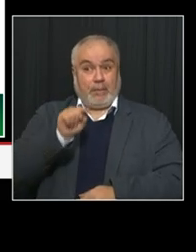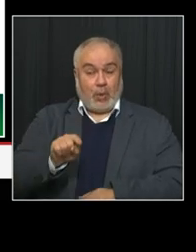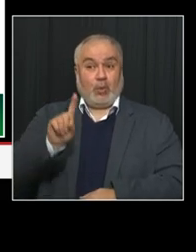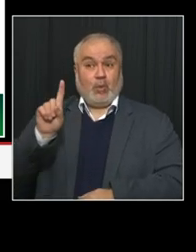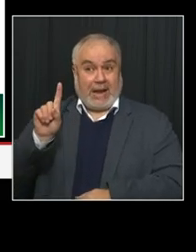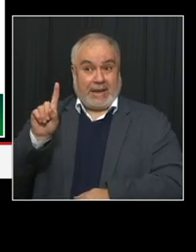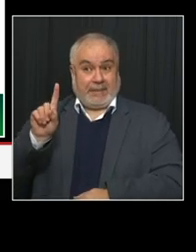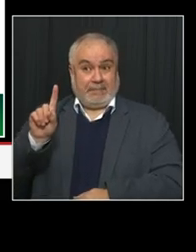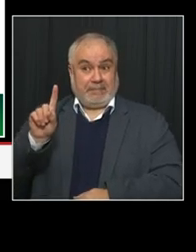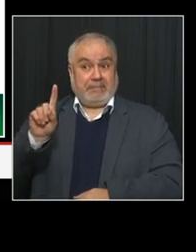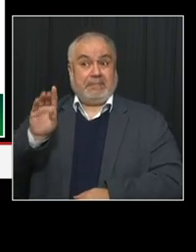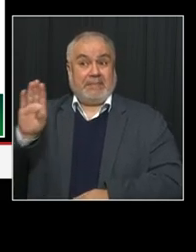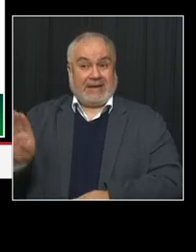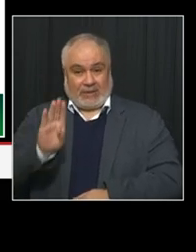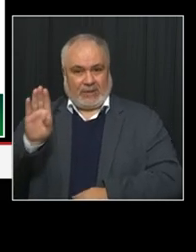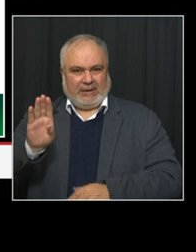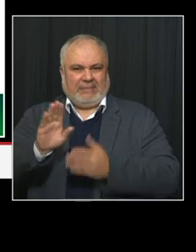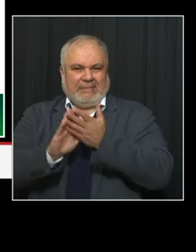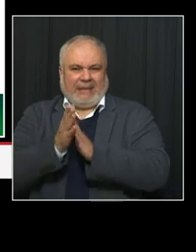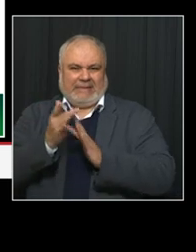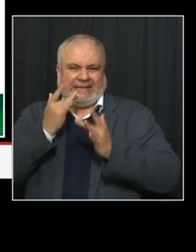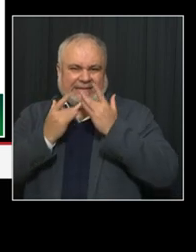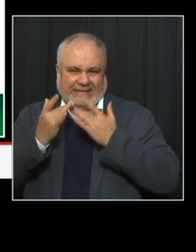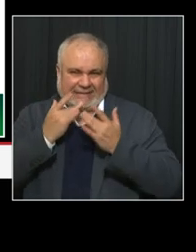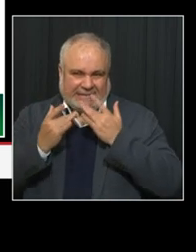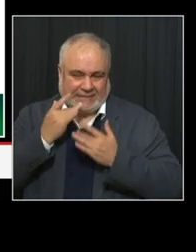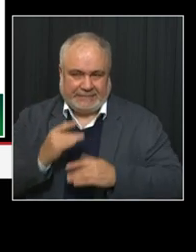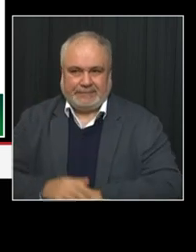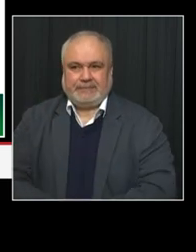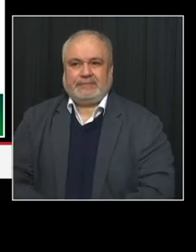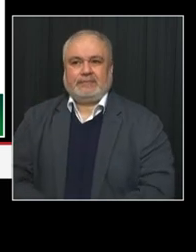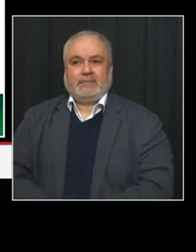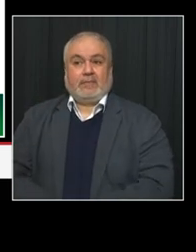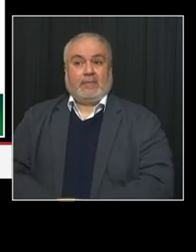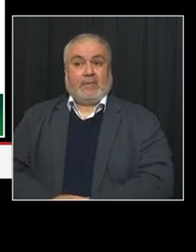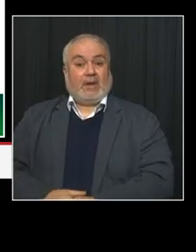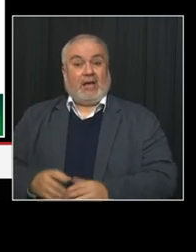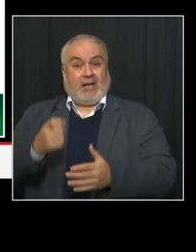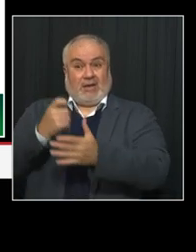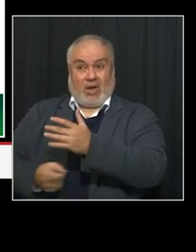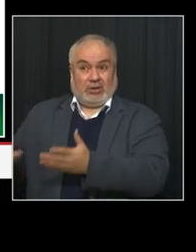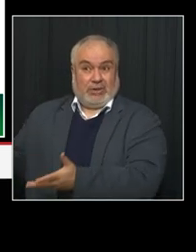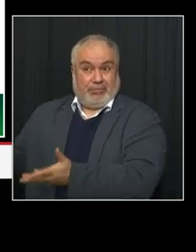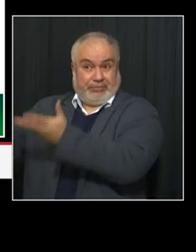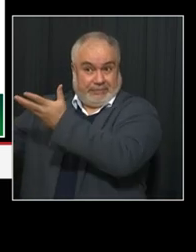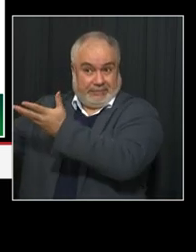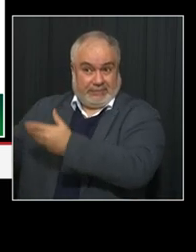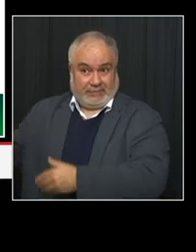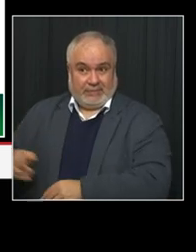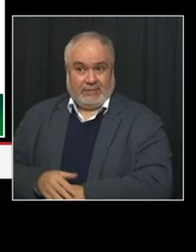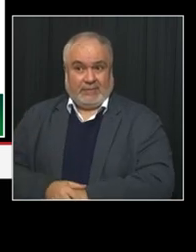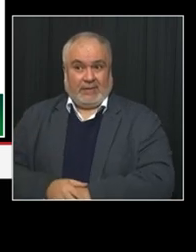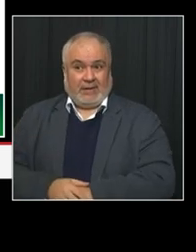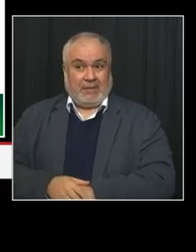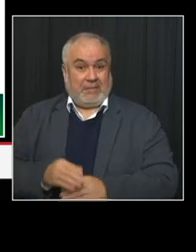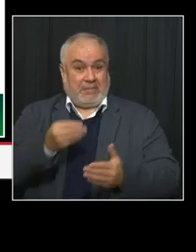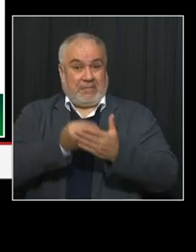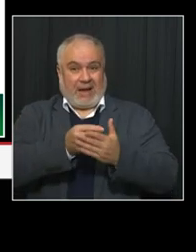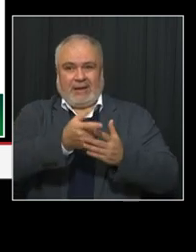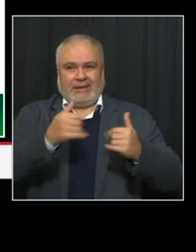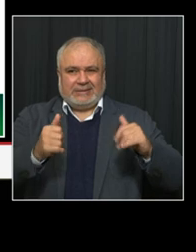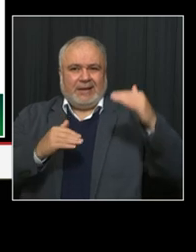fewer resources, so we don't have as many surpluses, a slower revenue growth really done by the federal